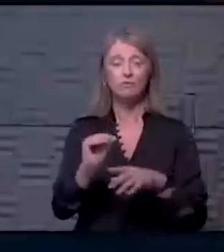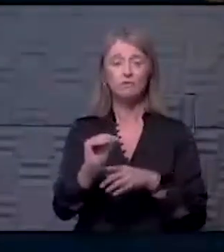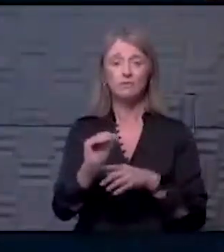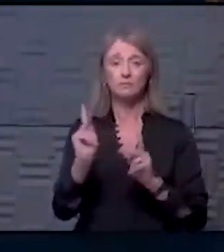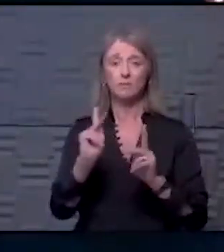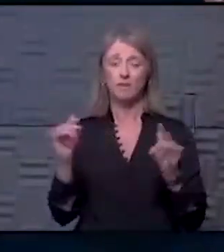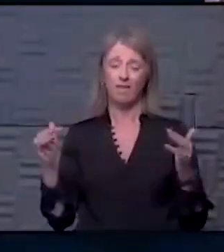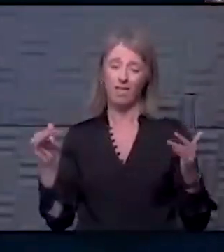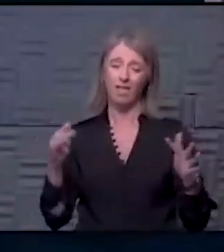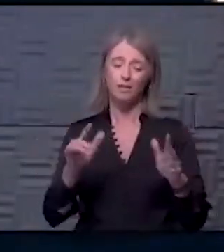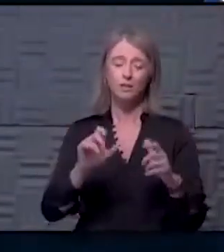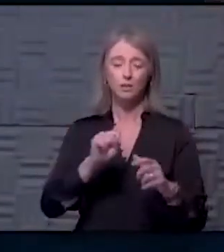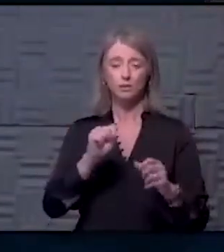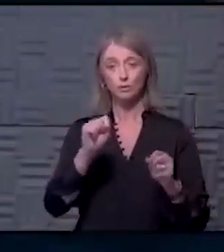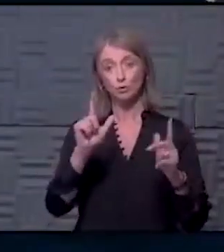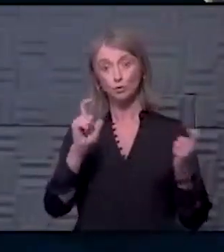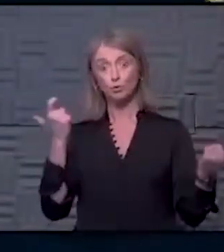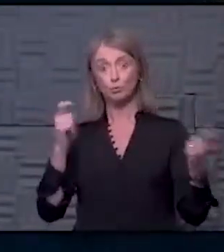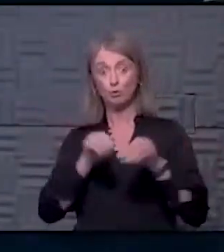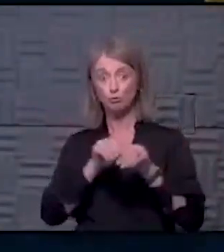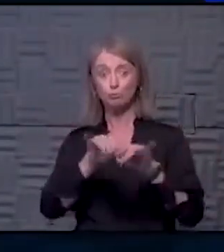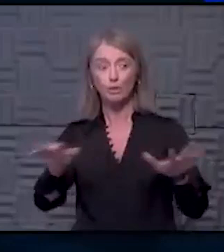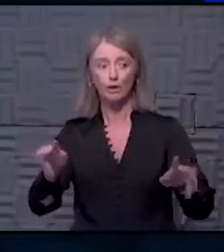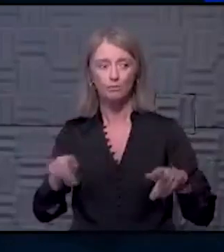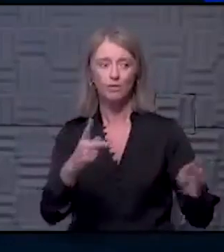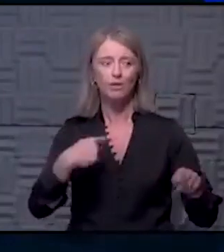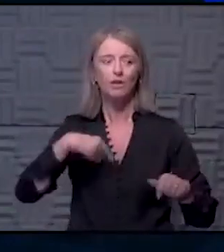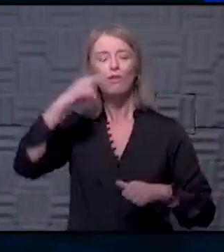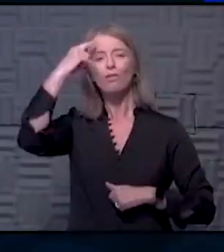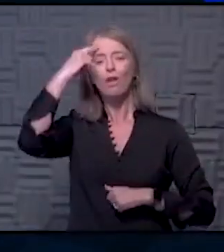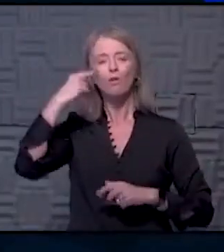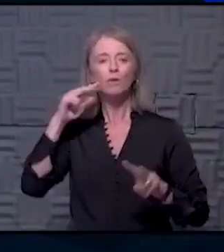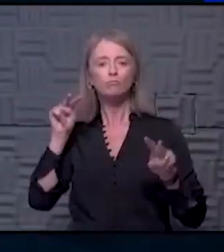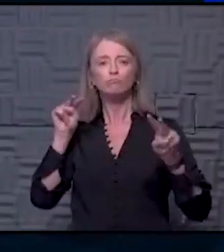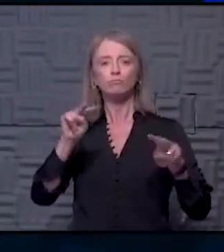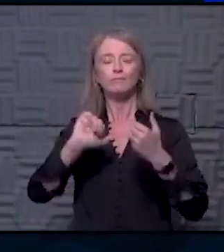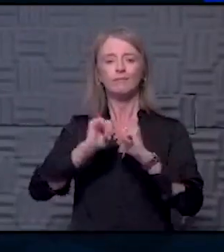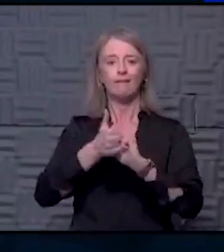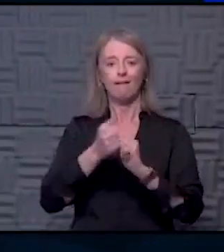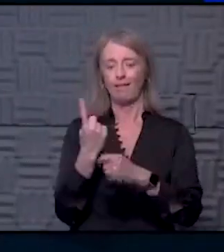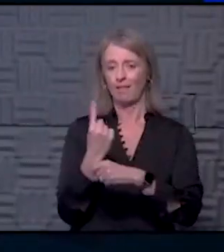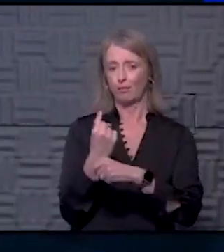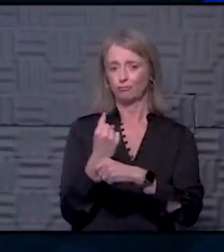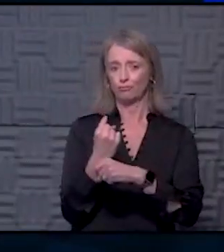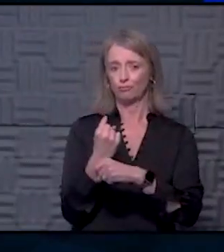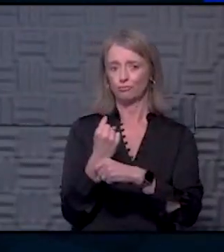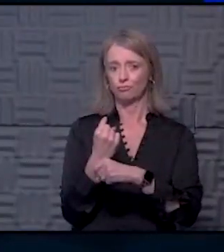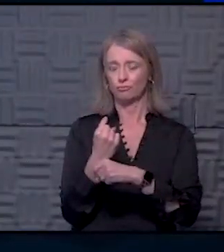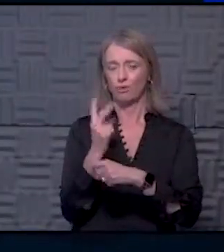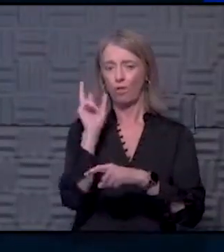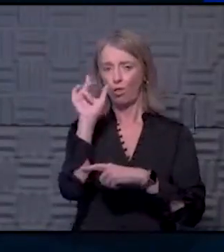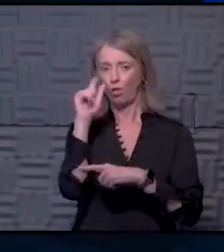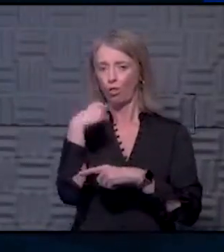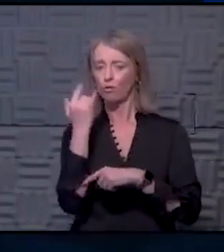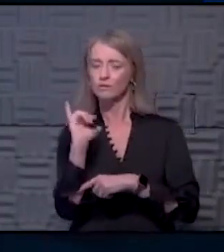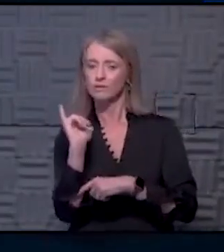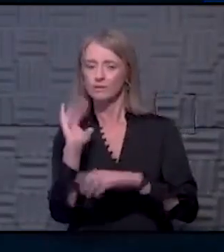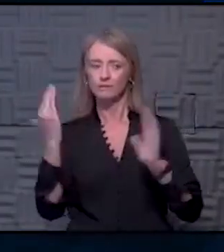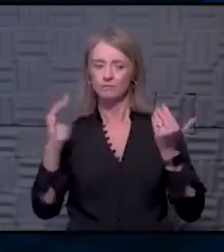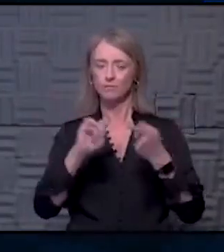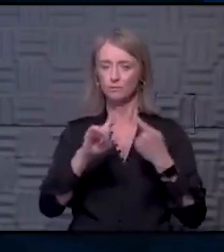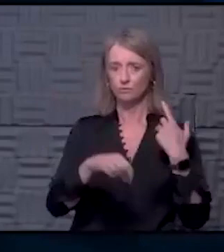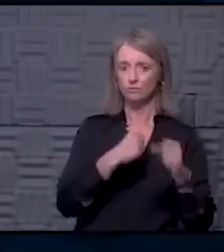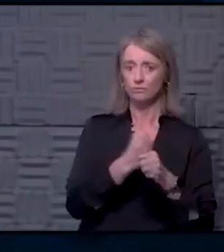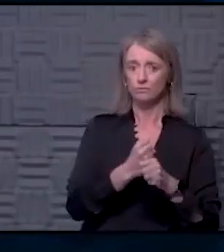would become super spreader parties. We thought we'd take a peek at how last year looks compared to this